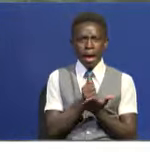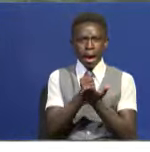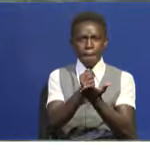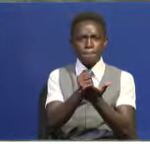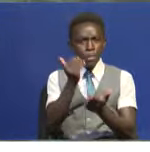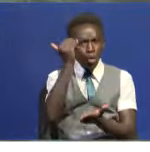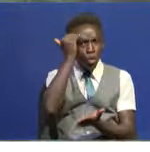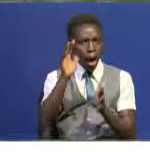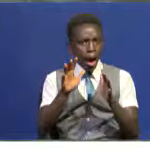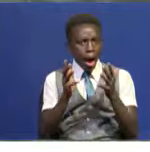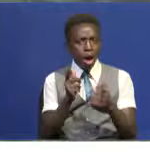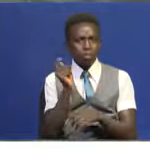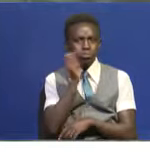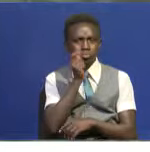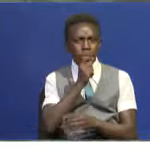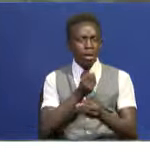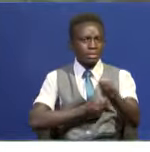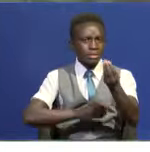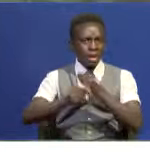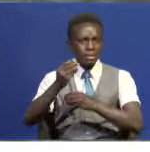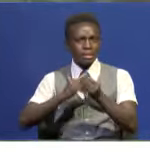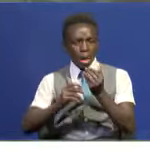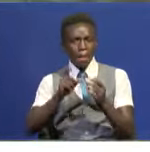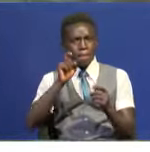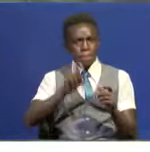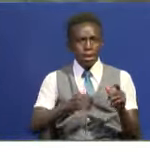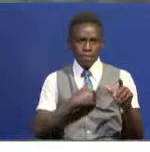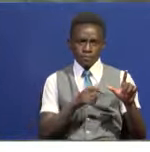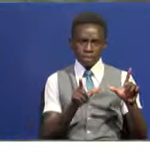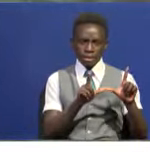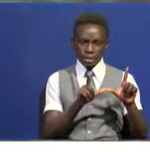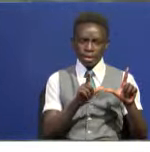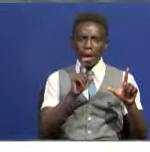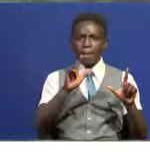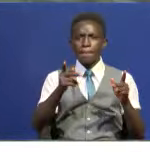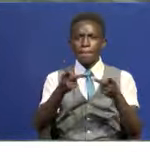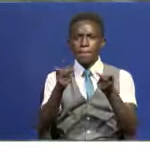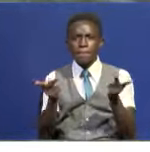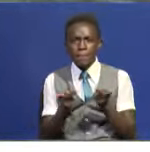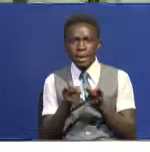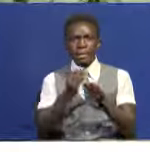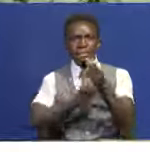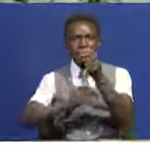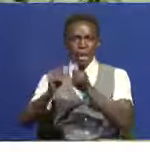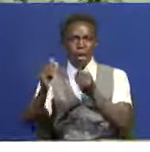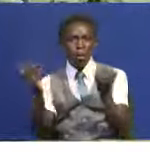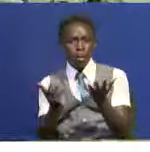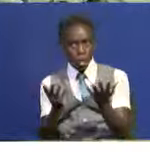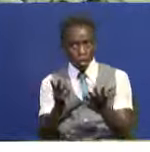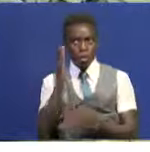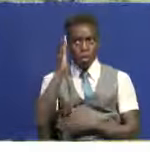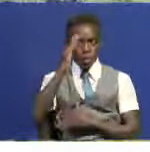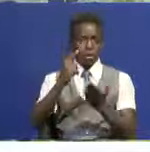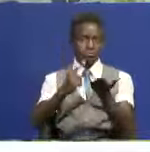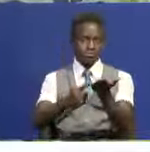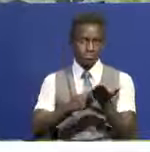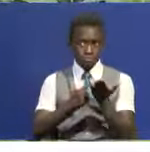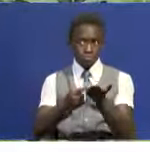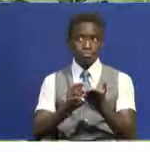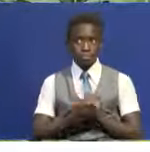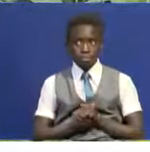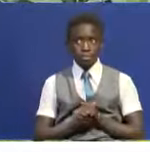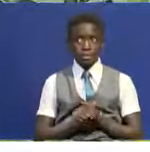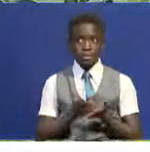traded, including licensing and designated areas of sale. As the debate on the sale and use of